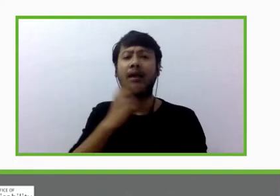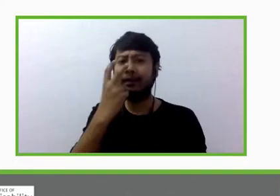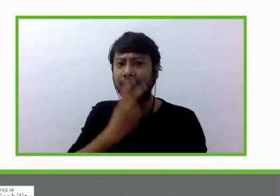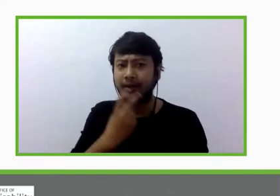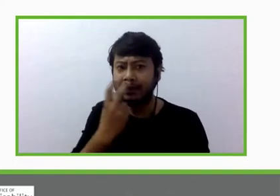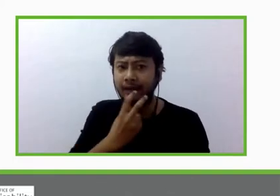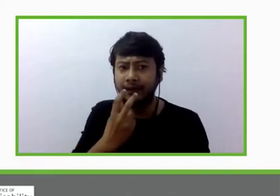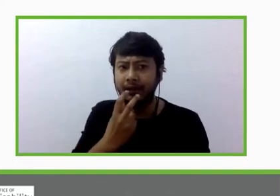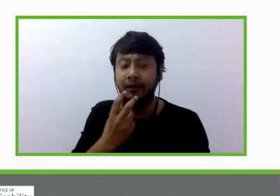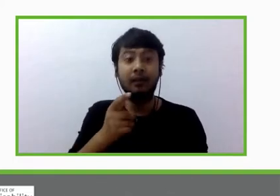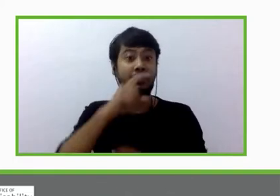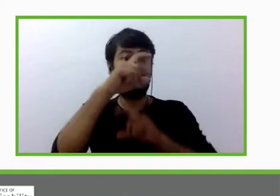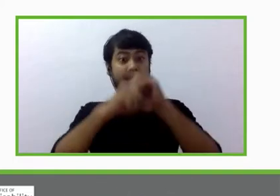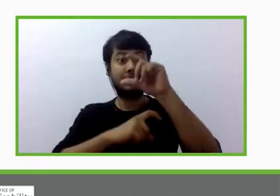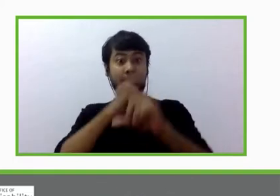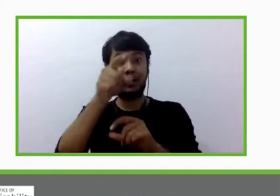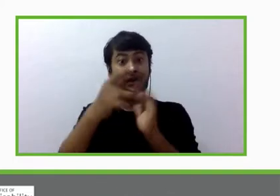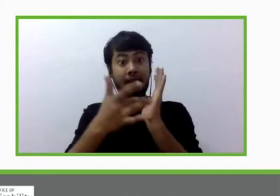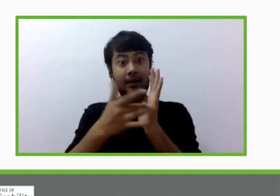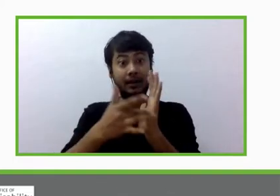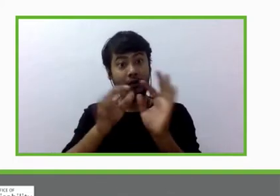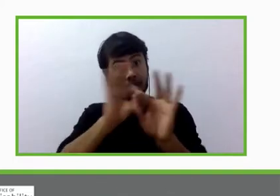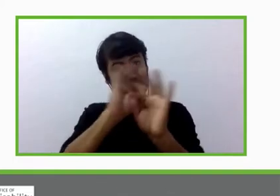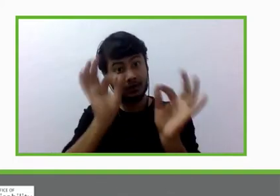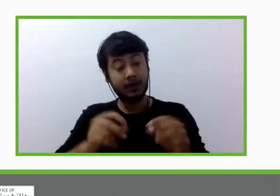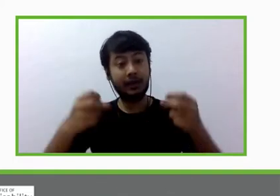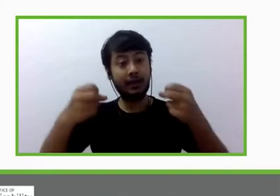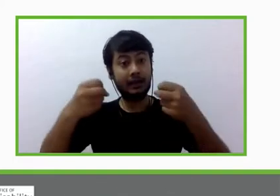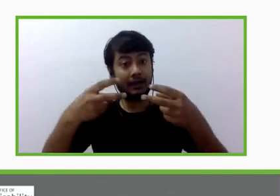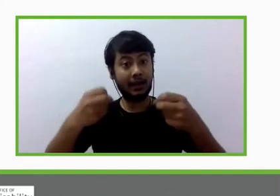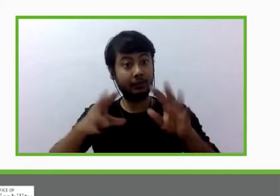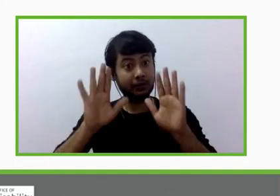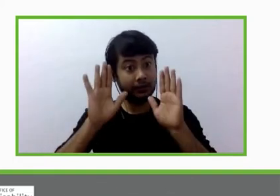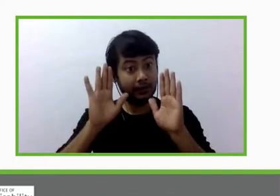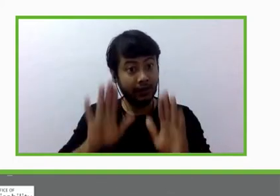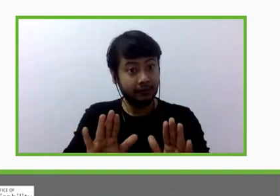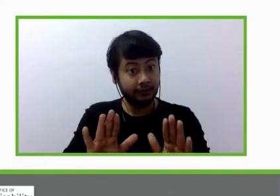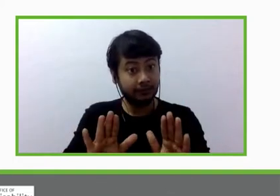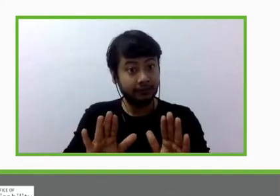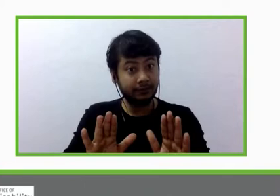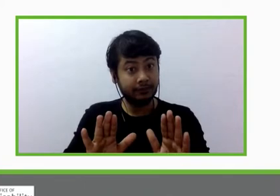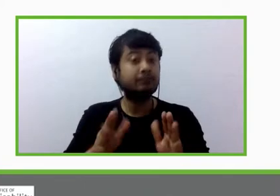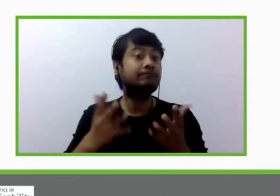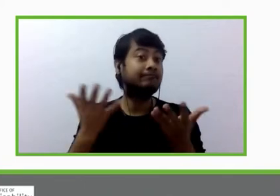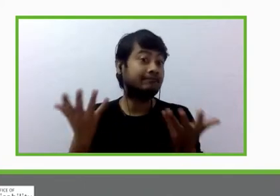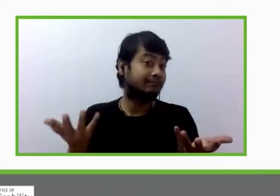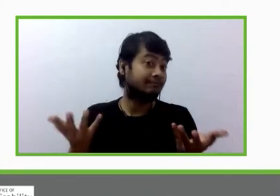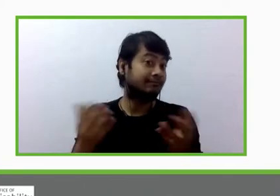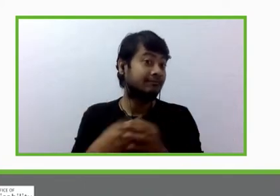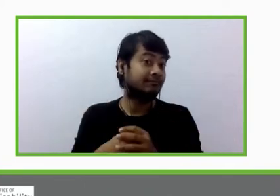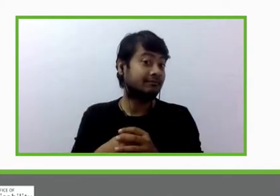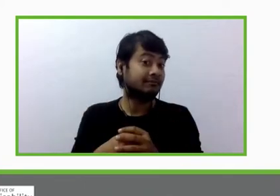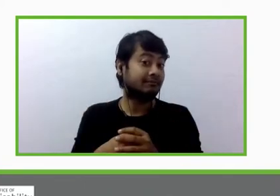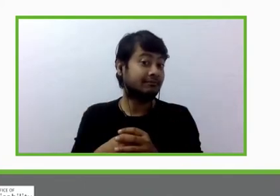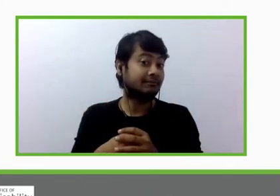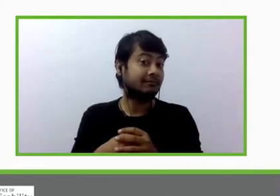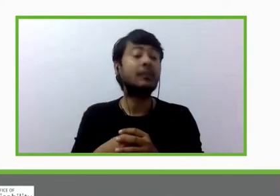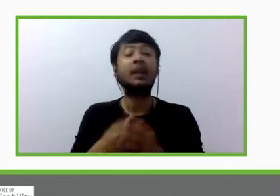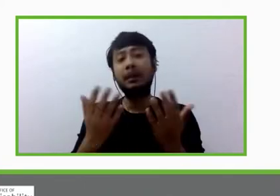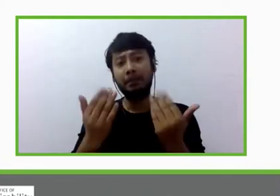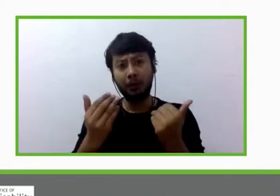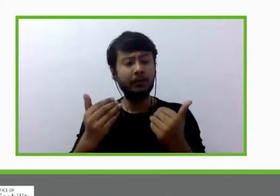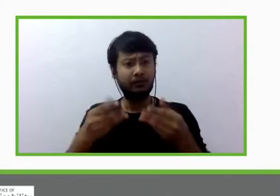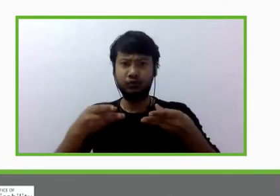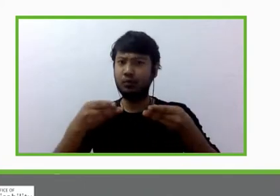that? Do you have captioning in your organization? And so, you know, it can be a seamless process to